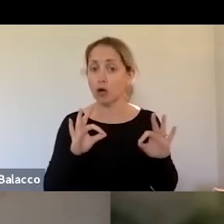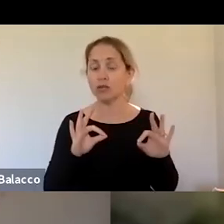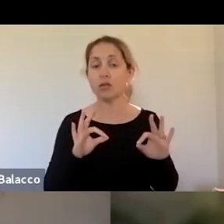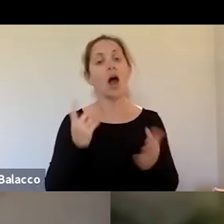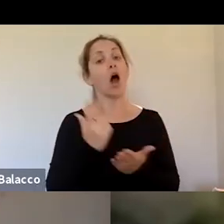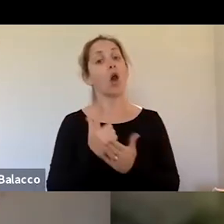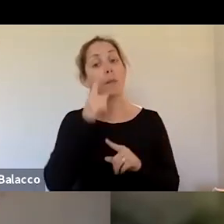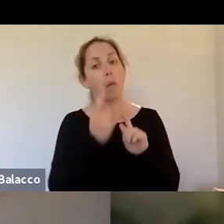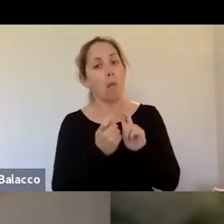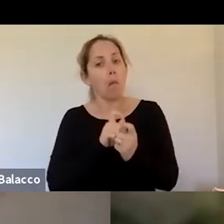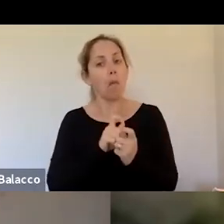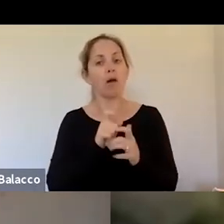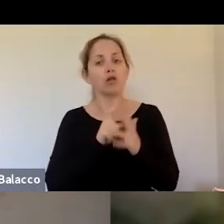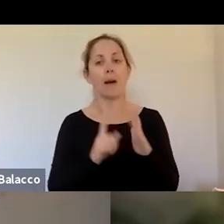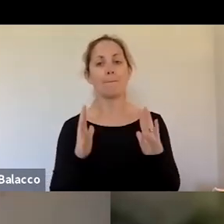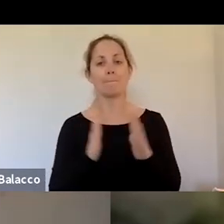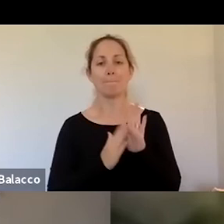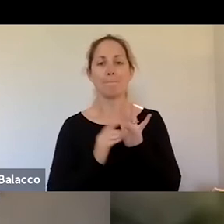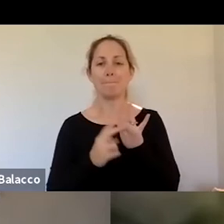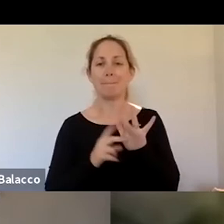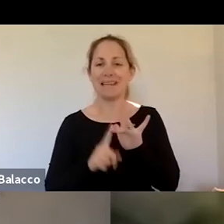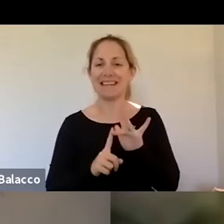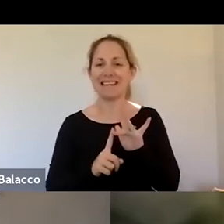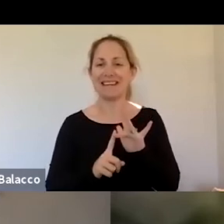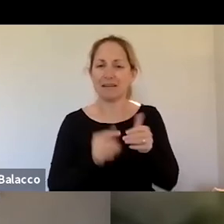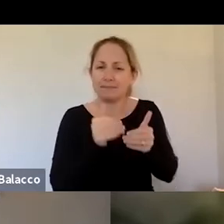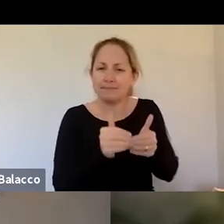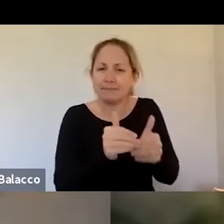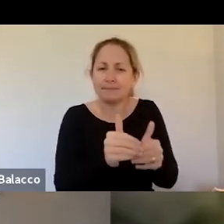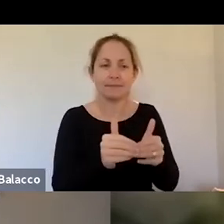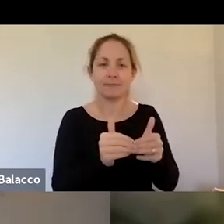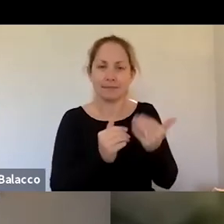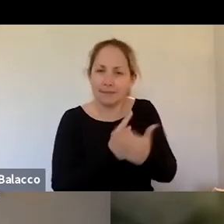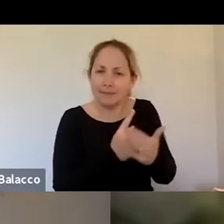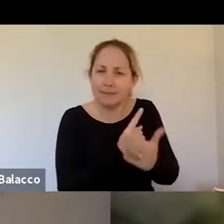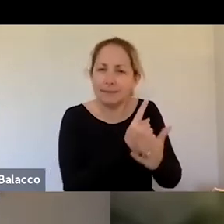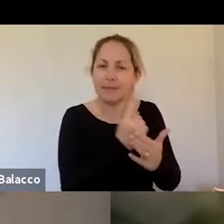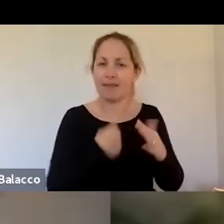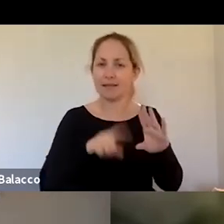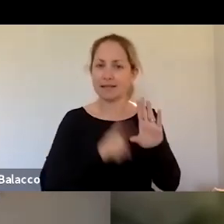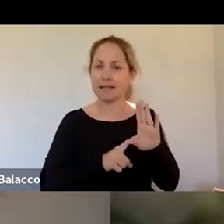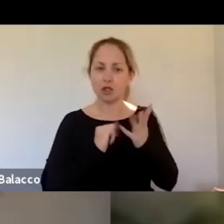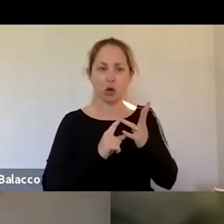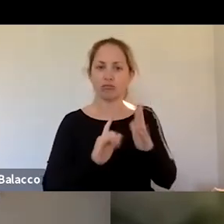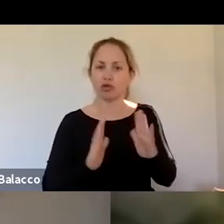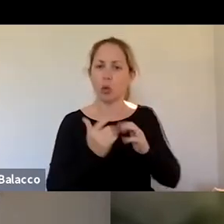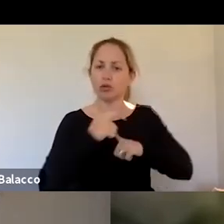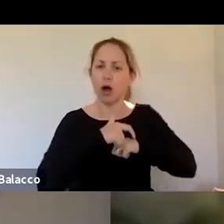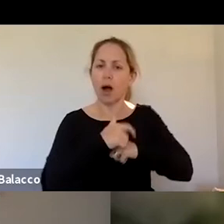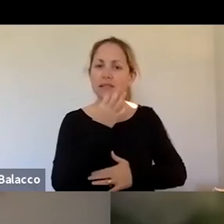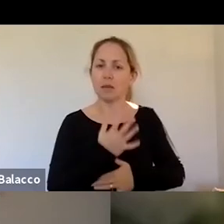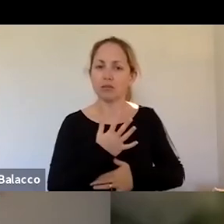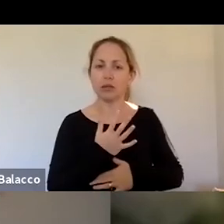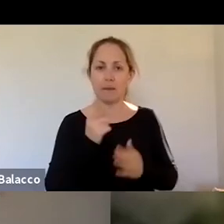year, which aligns with that tendency of audiences to be making shorter term commitments. For me, I think some of the